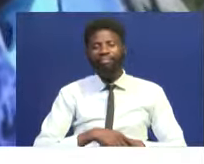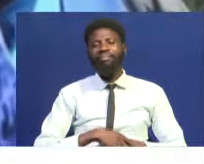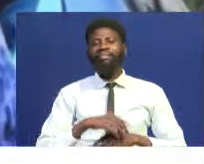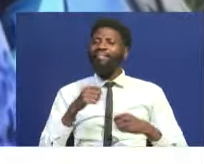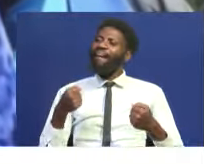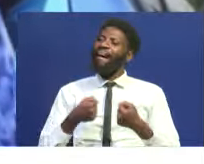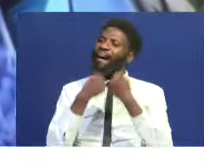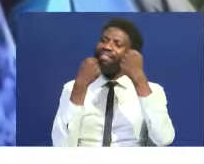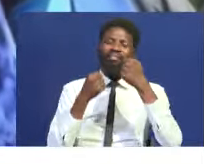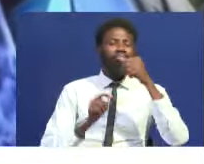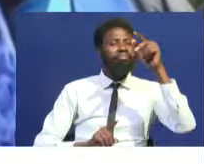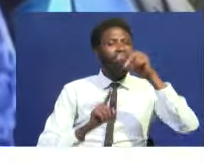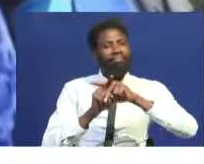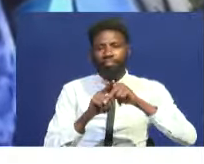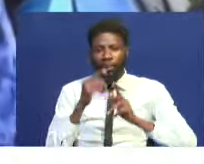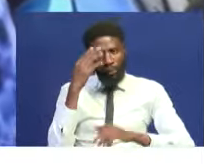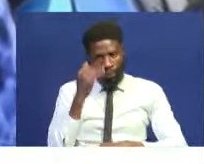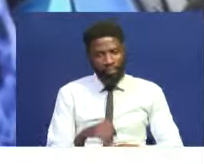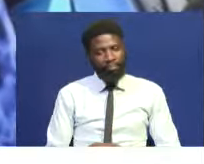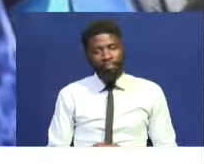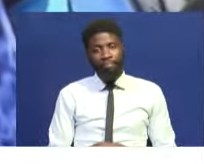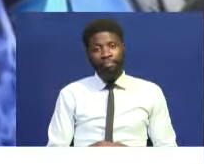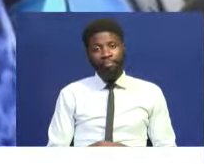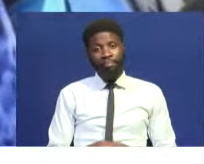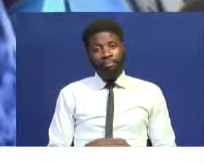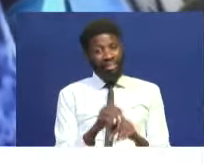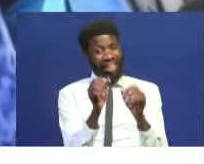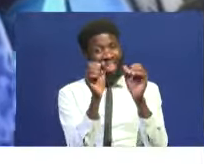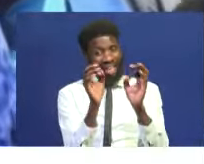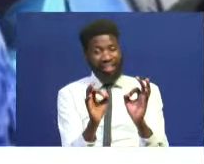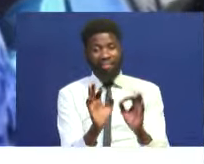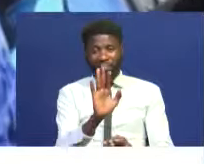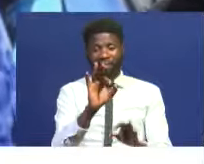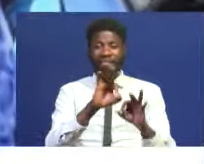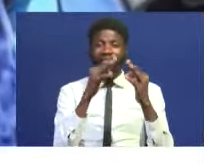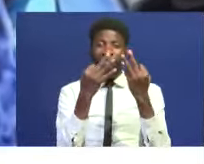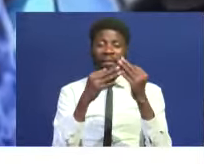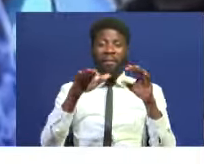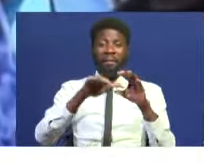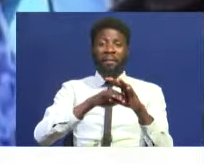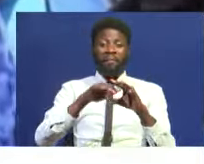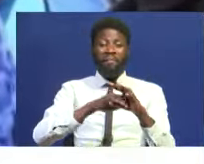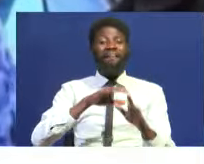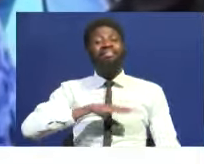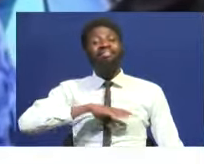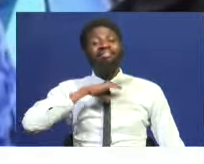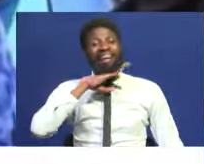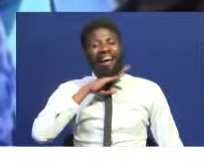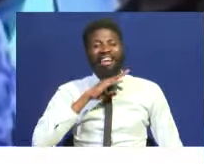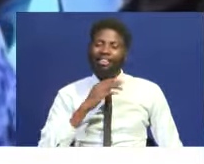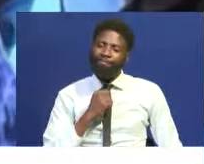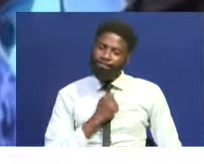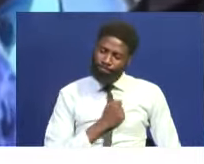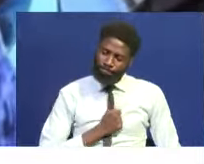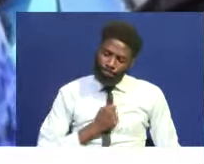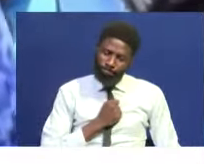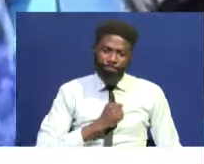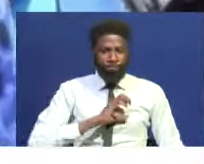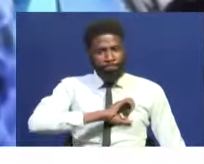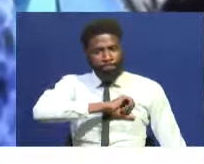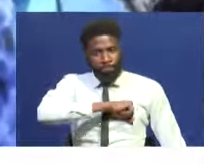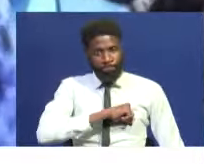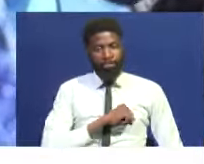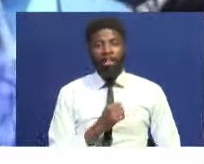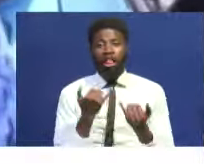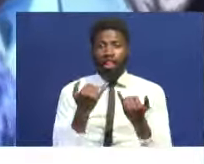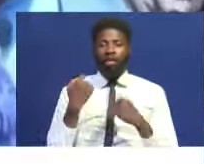take heart for the loss, for those who have lost their loved ones. And so we want to rush